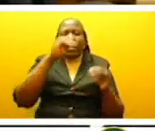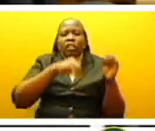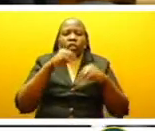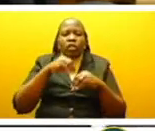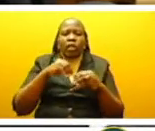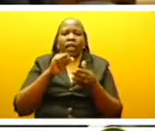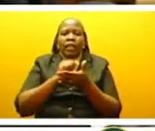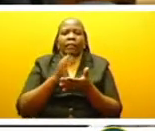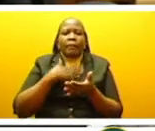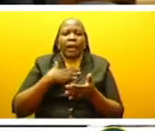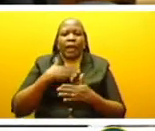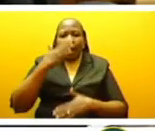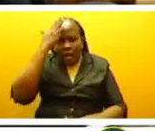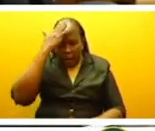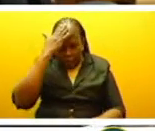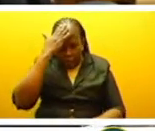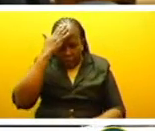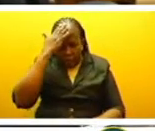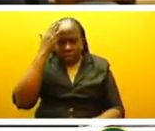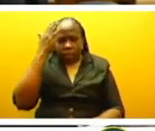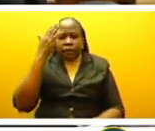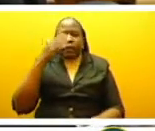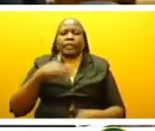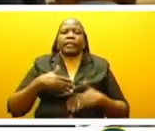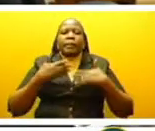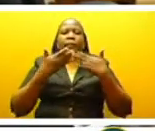submission on that point.